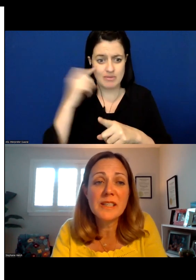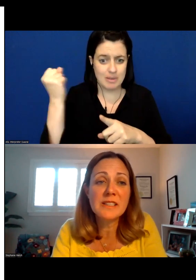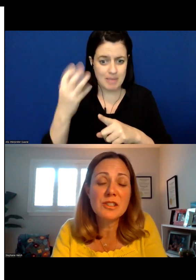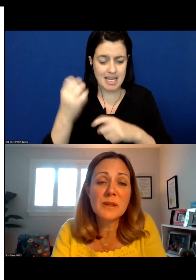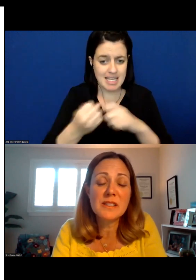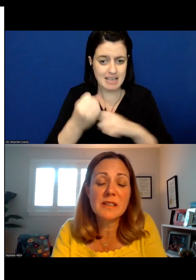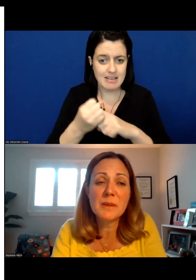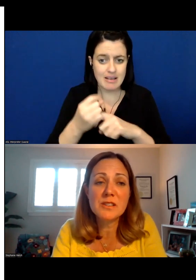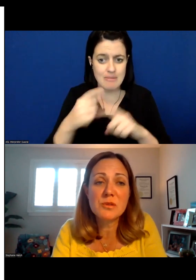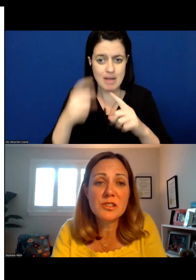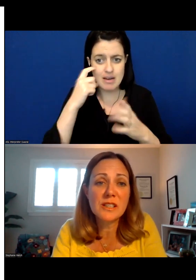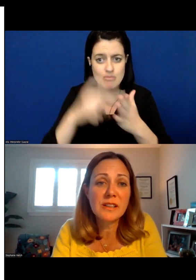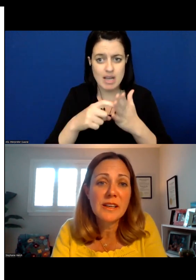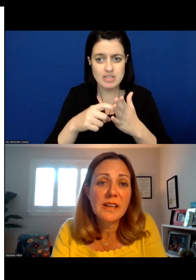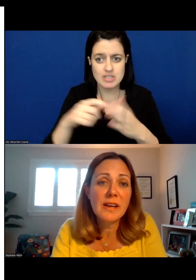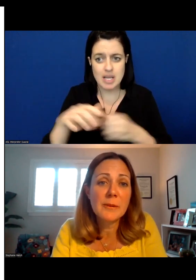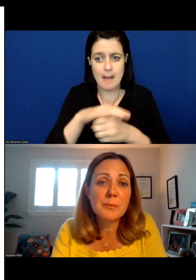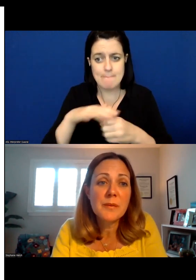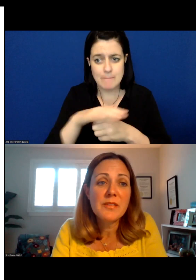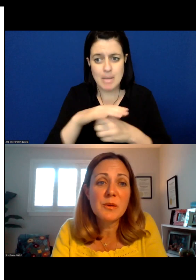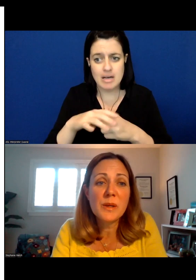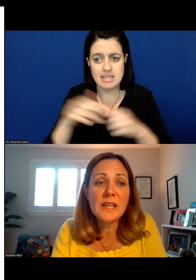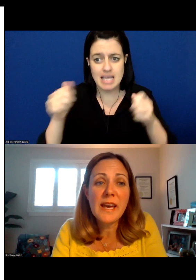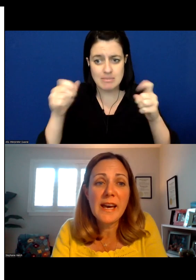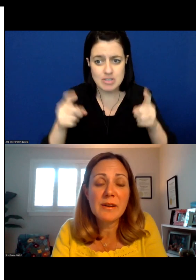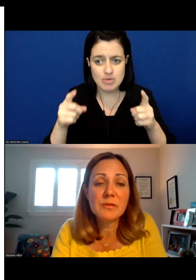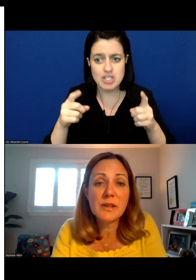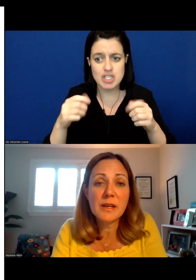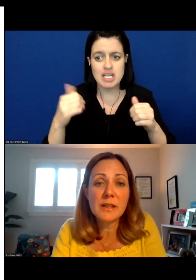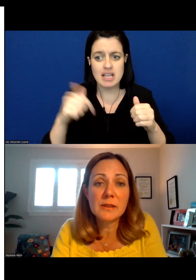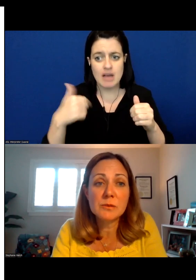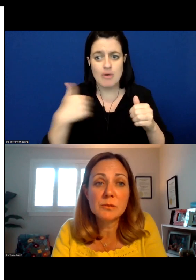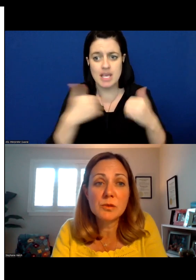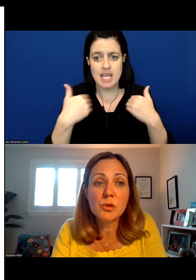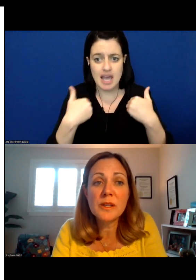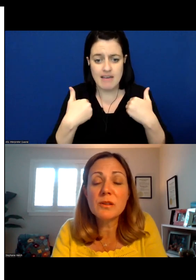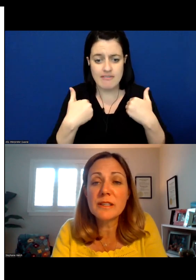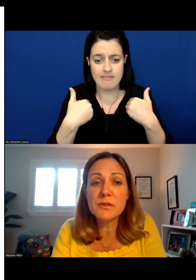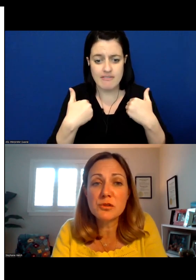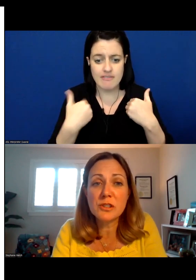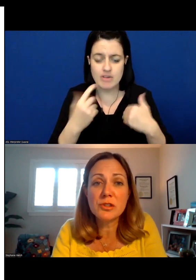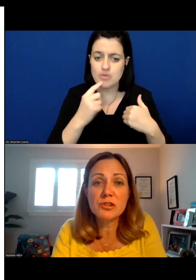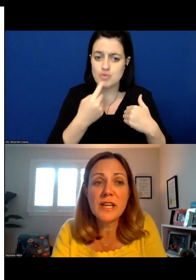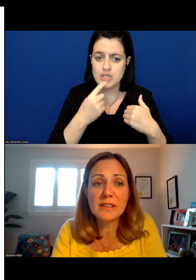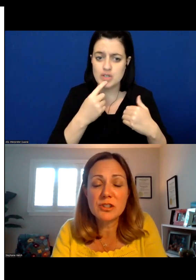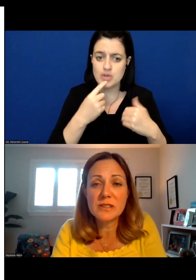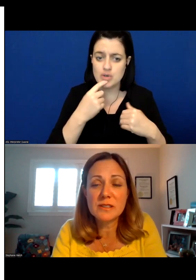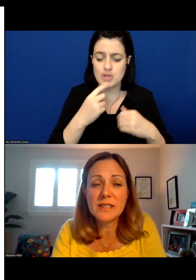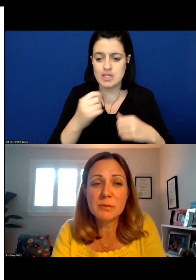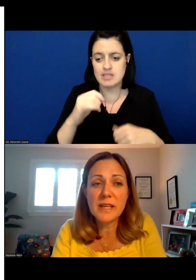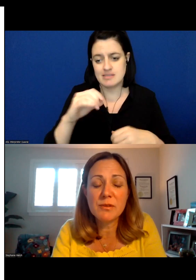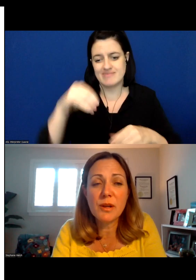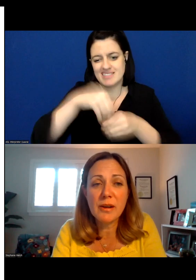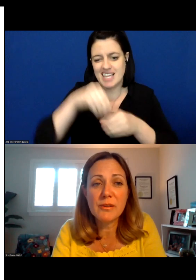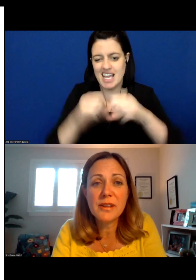but a recognition among the administration that we have critical infrastructure challenges